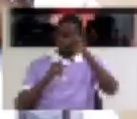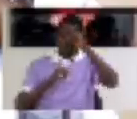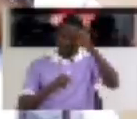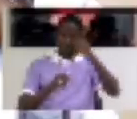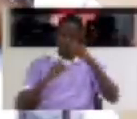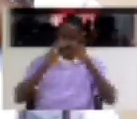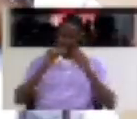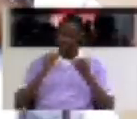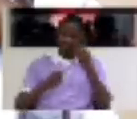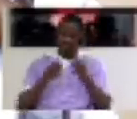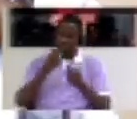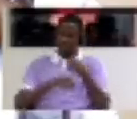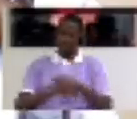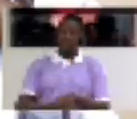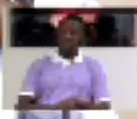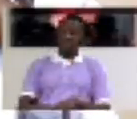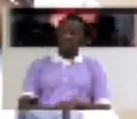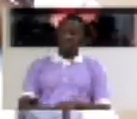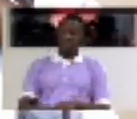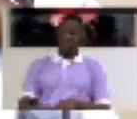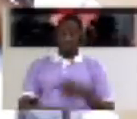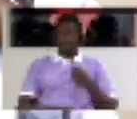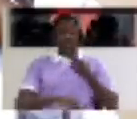This time around, I agree to go.